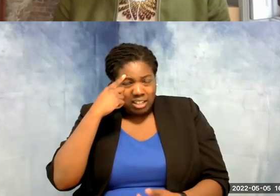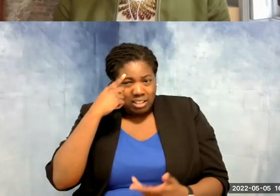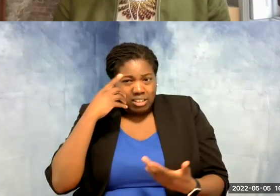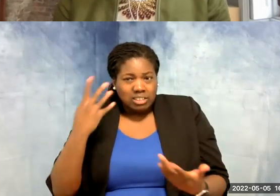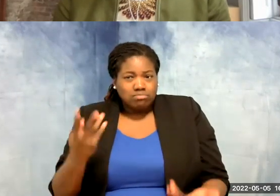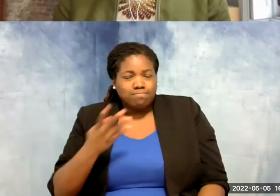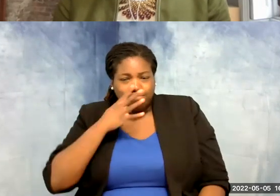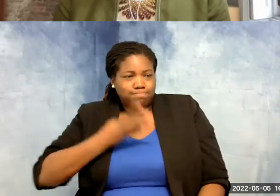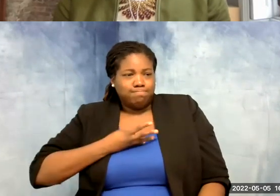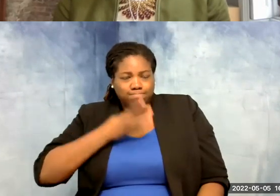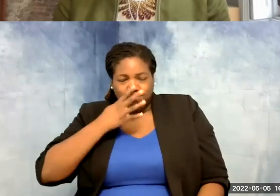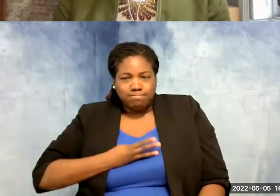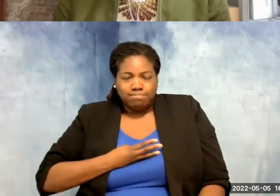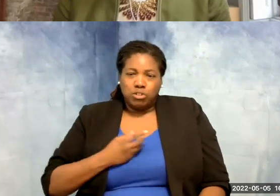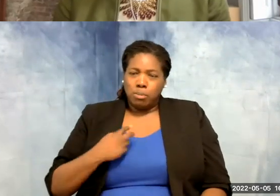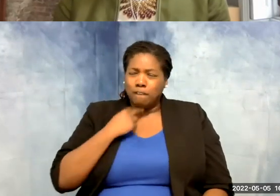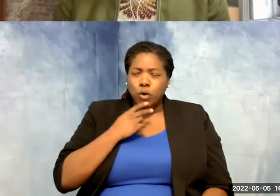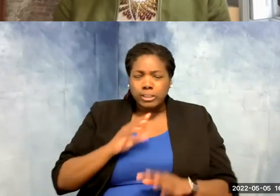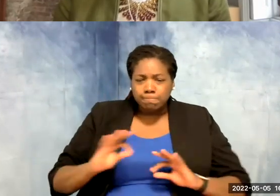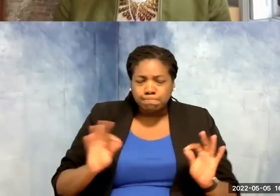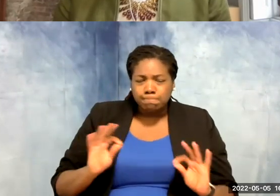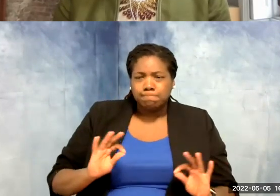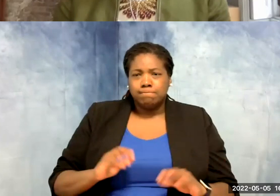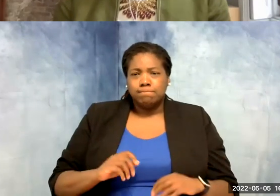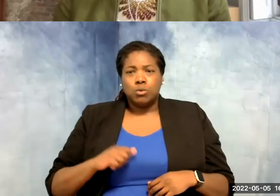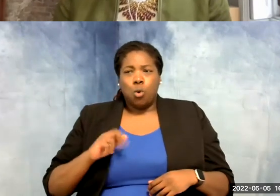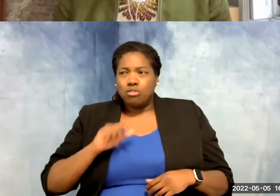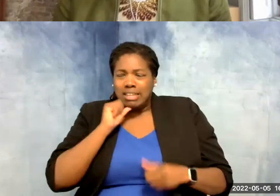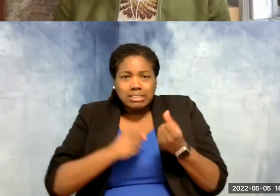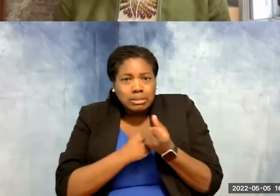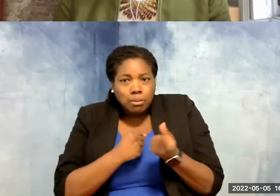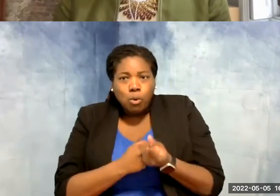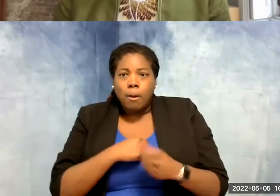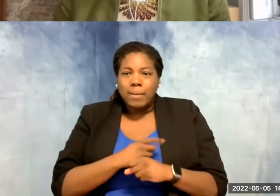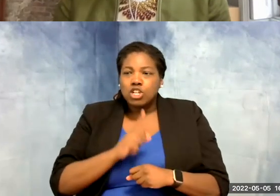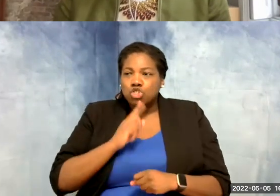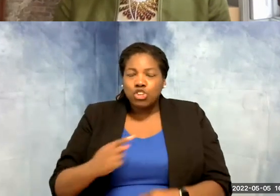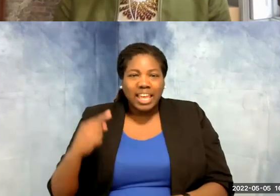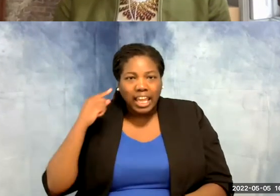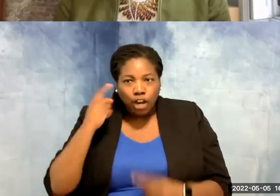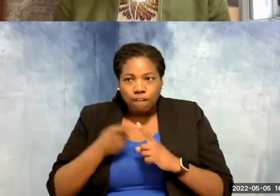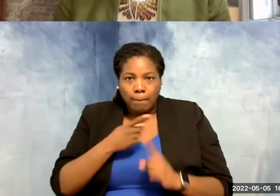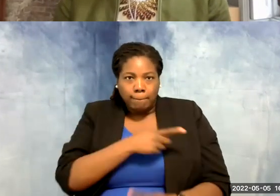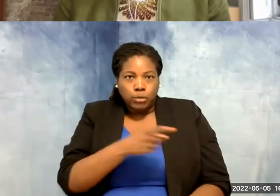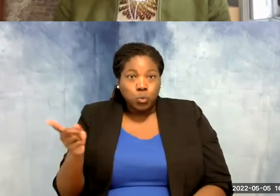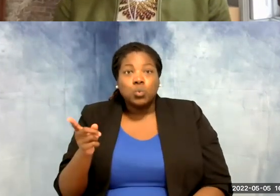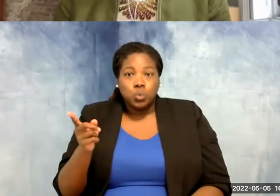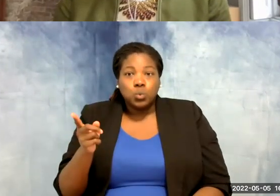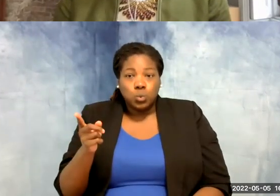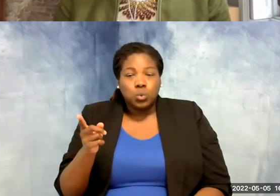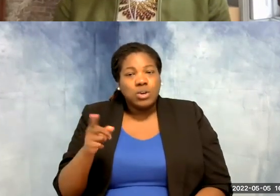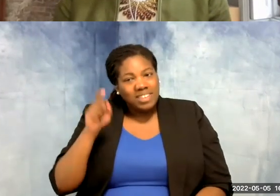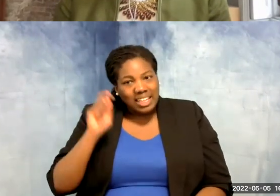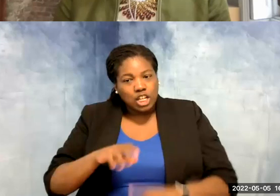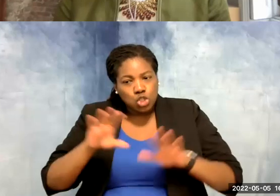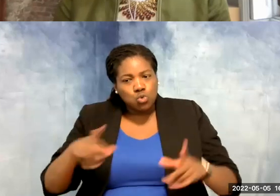your voice doesn't matter or that they are likely to support this, make sure they're hearing from each and every one of us and that they need to